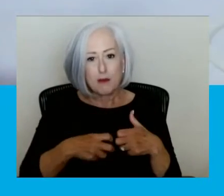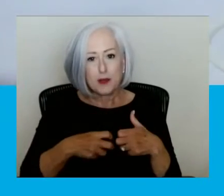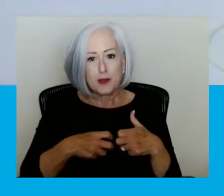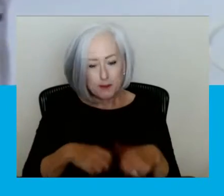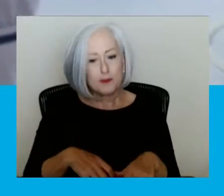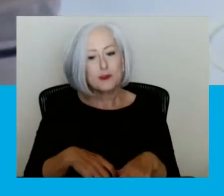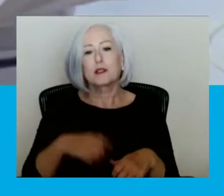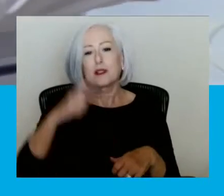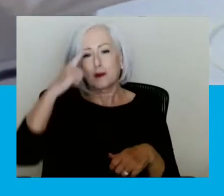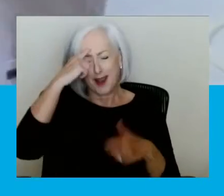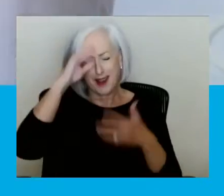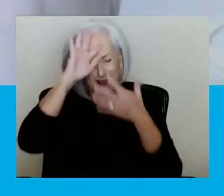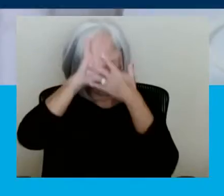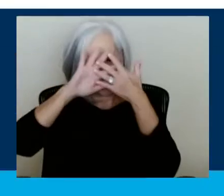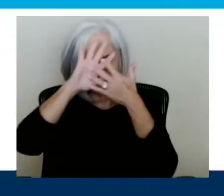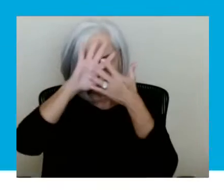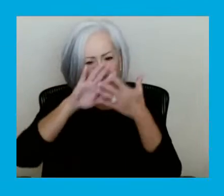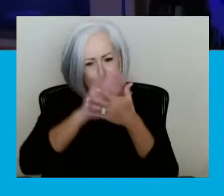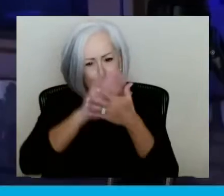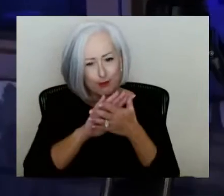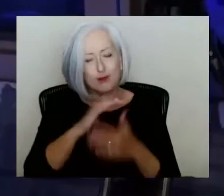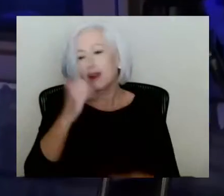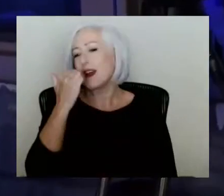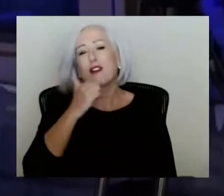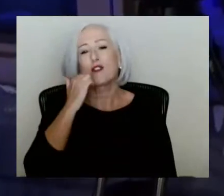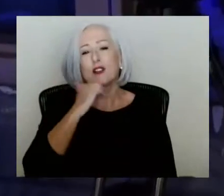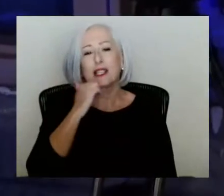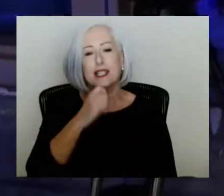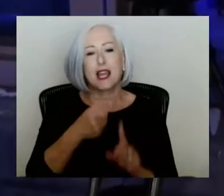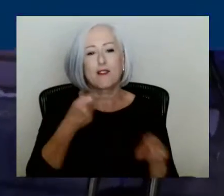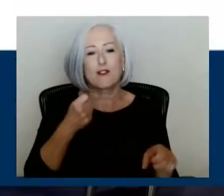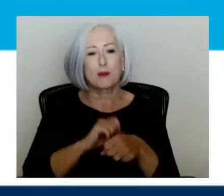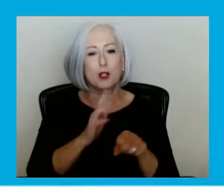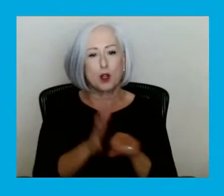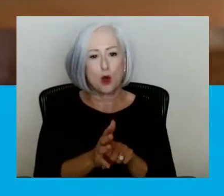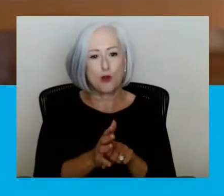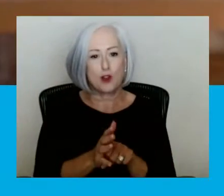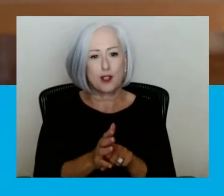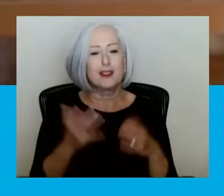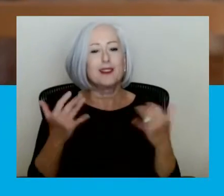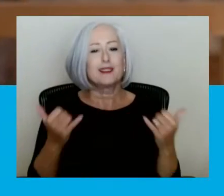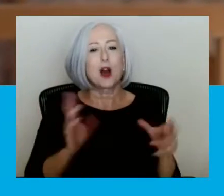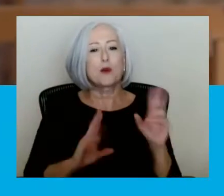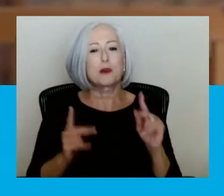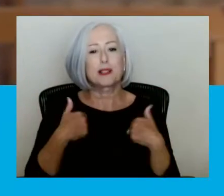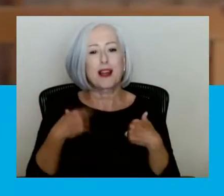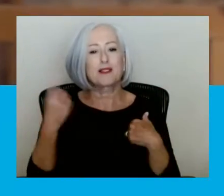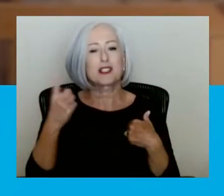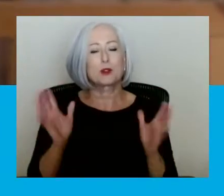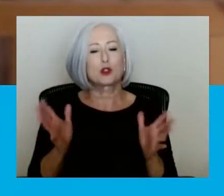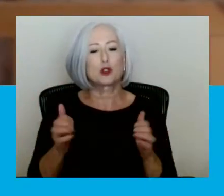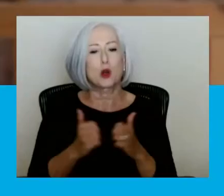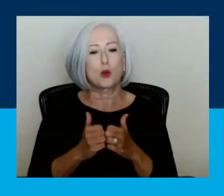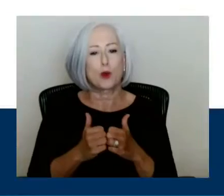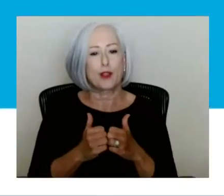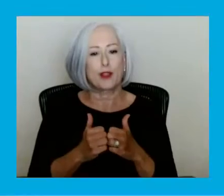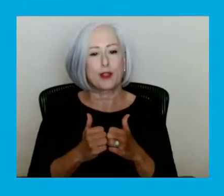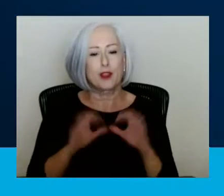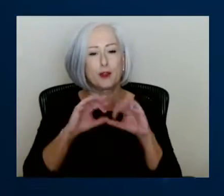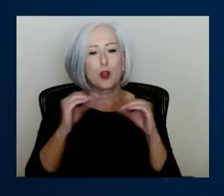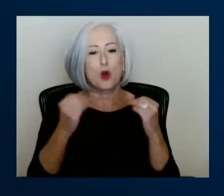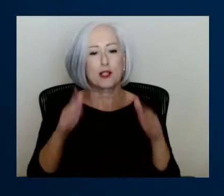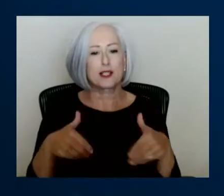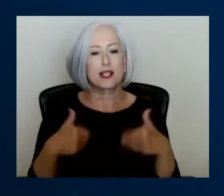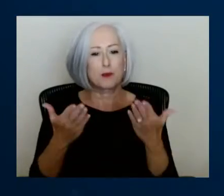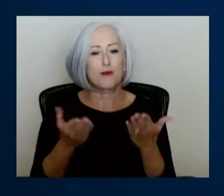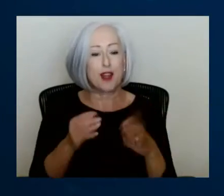haulers don't have anyone to talk to until now. I'm Jessica Lovell, the organization giving them a voice and advice. Thursday at